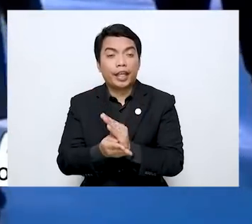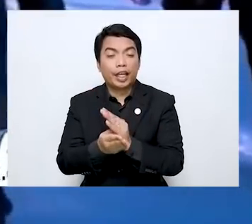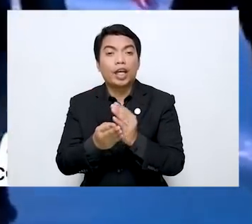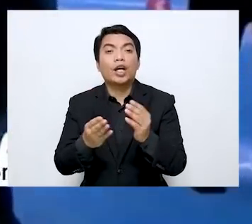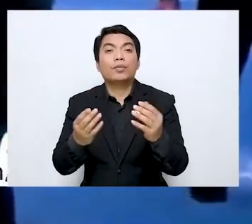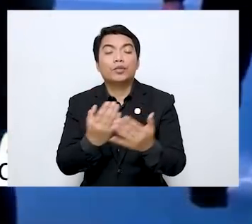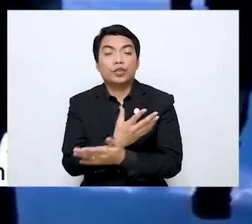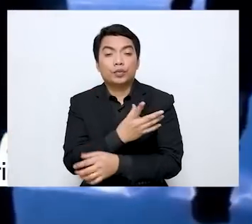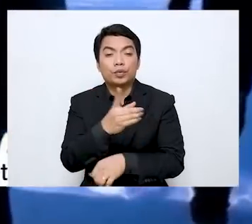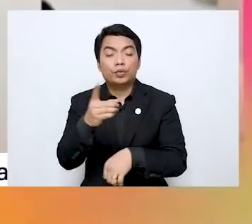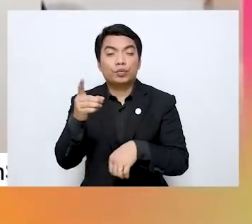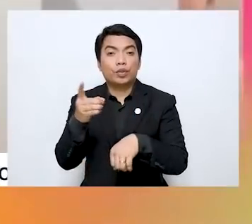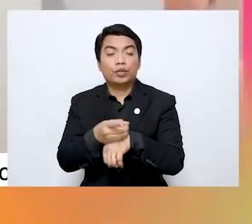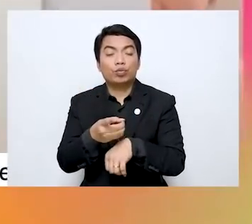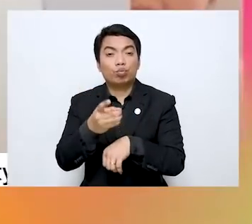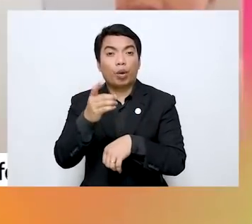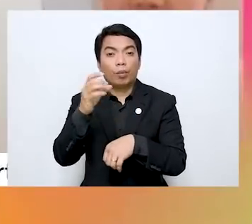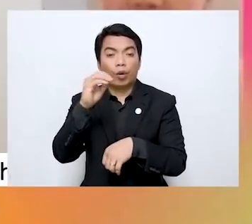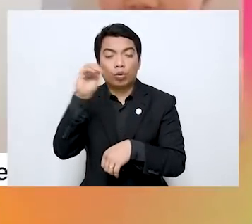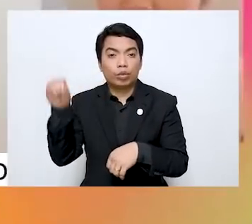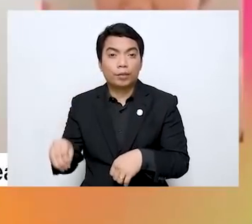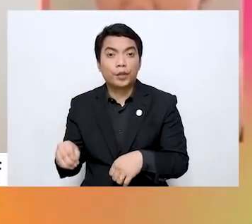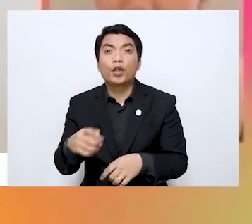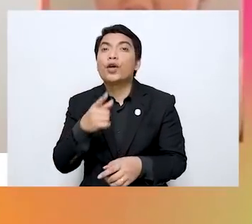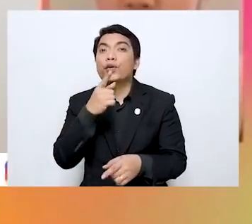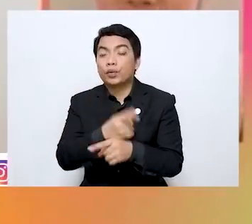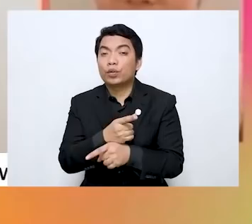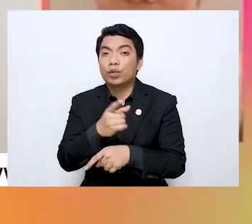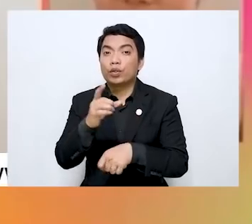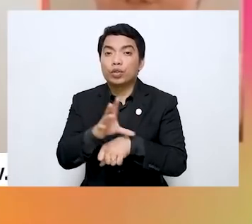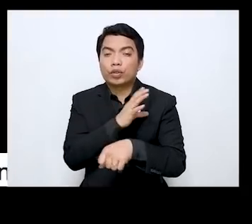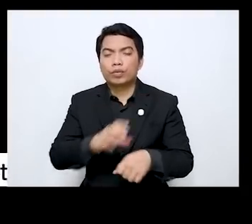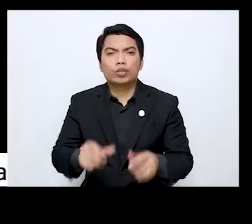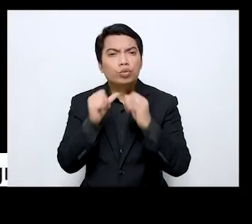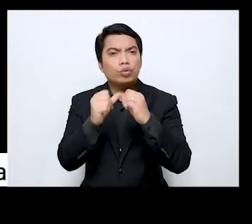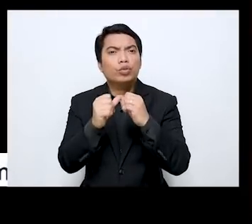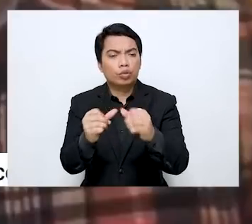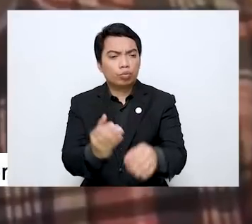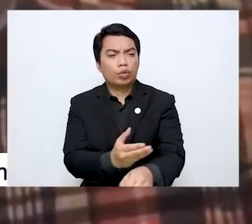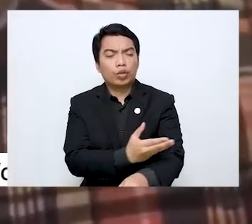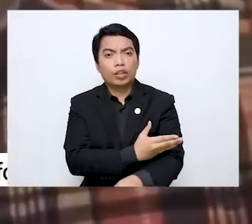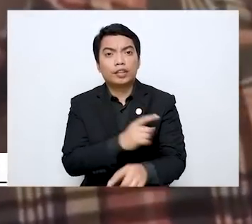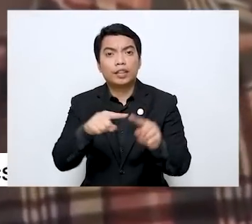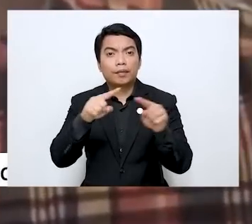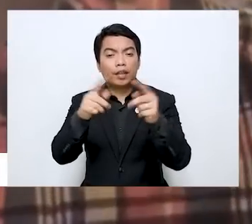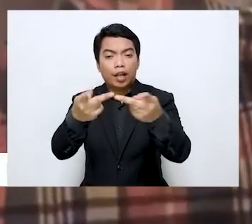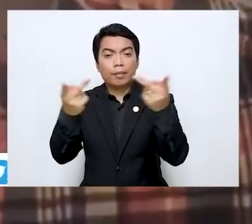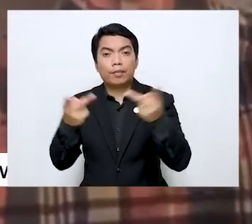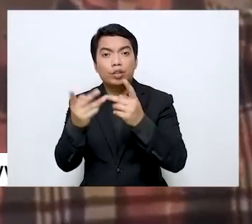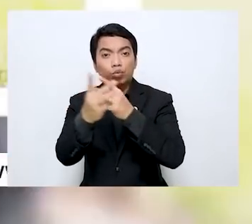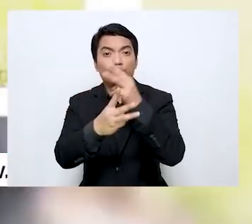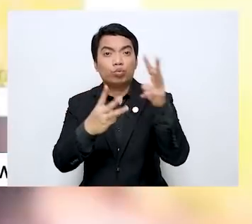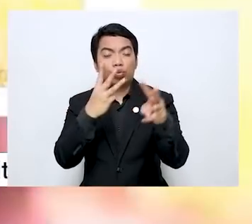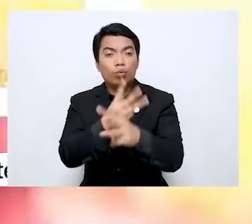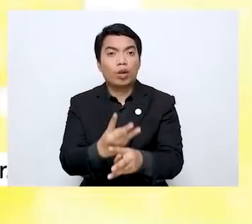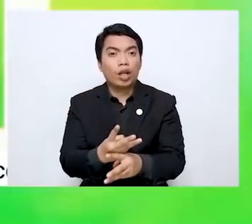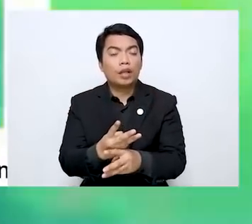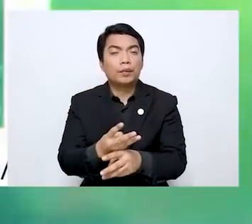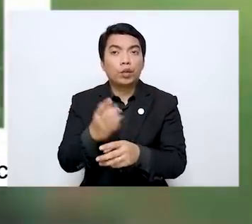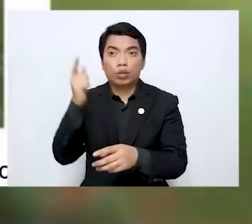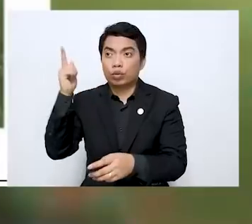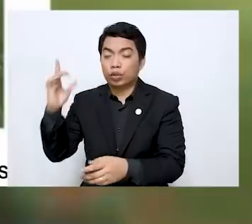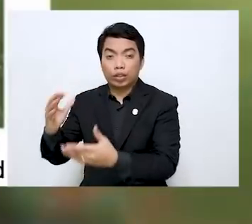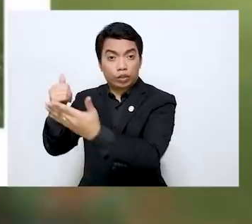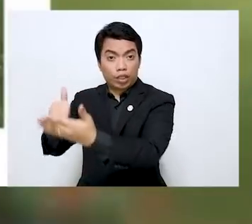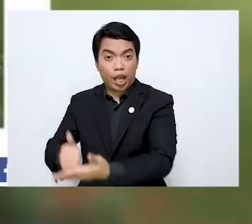Ottawa. It is clear that the Church of Christ continues to grow in different parts of the globe. The help of our Almighty